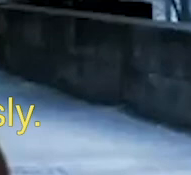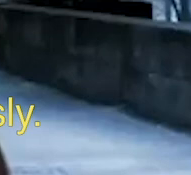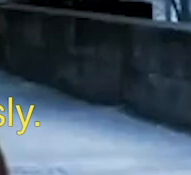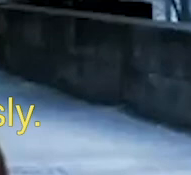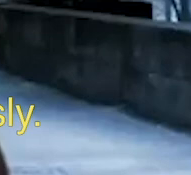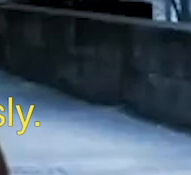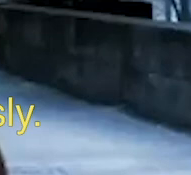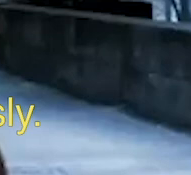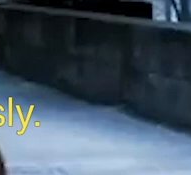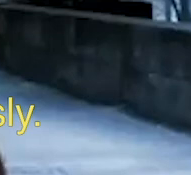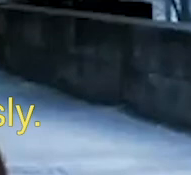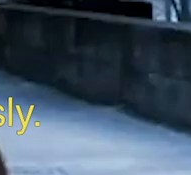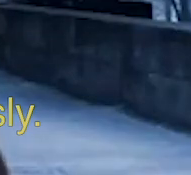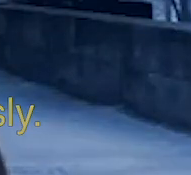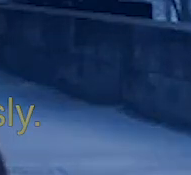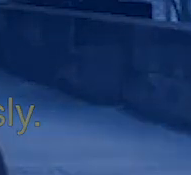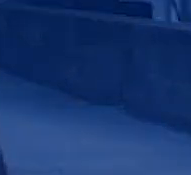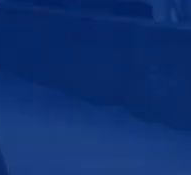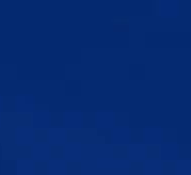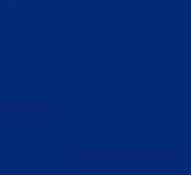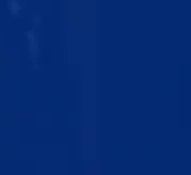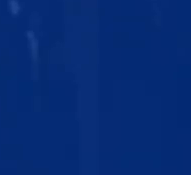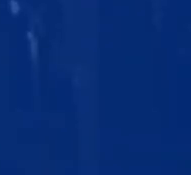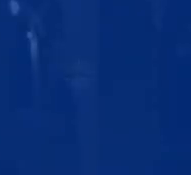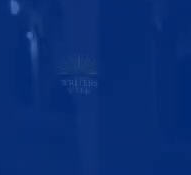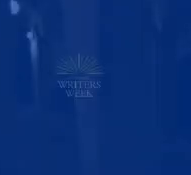here helplessly.